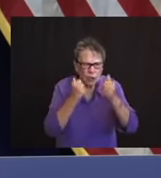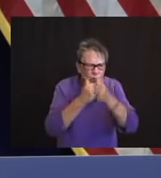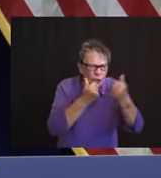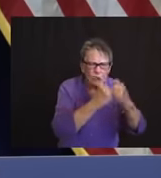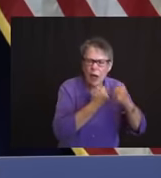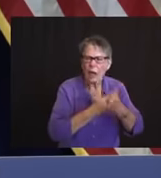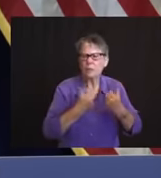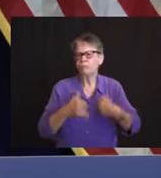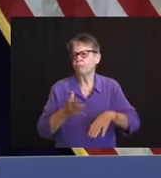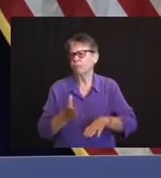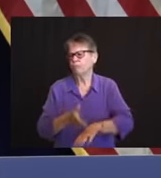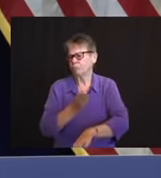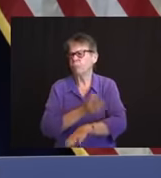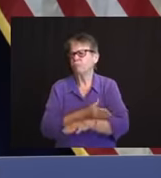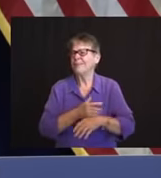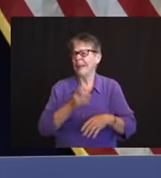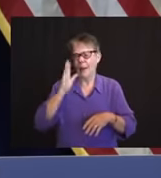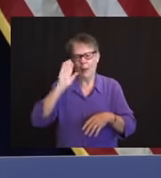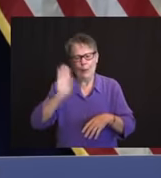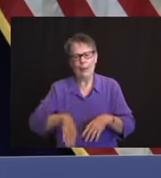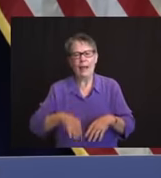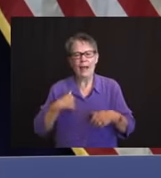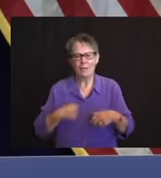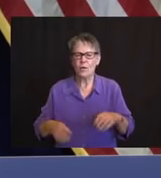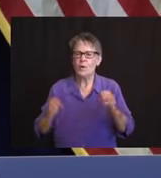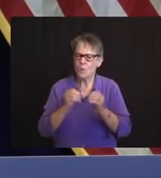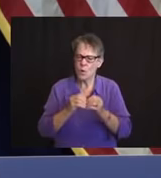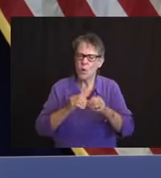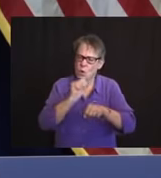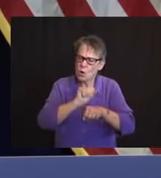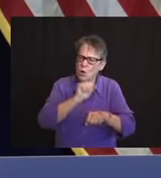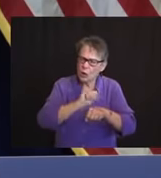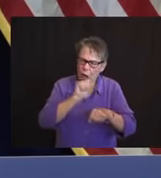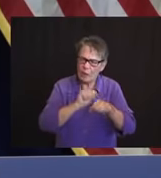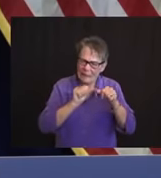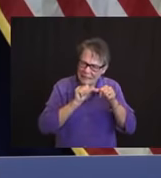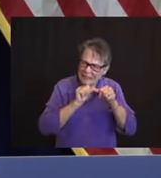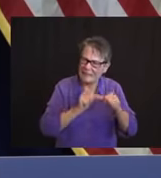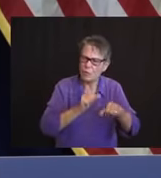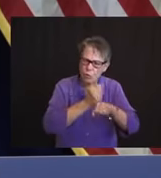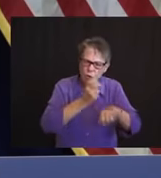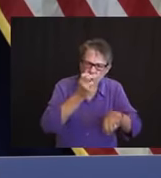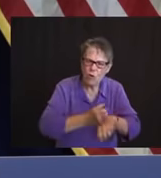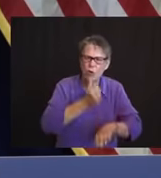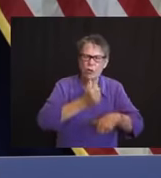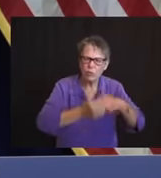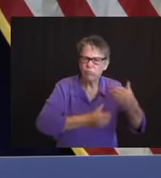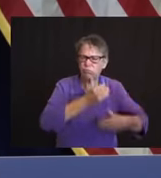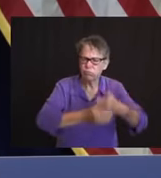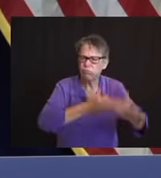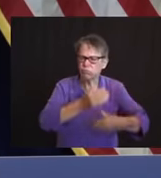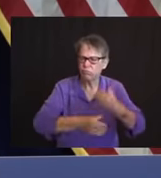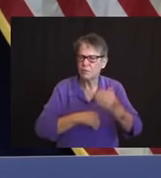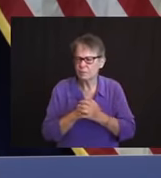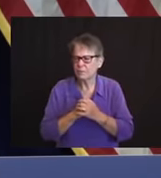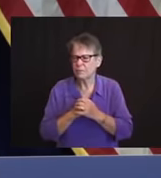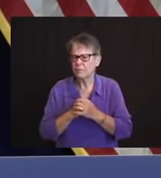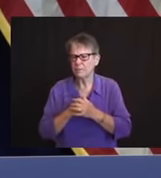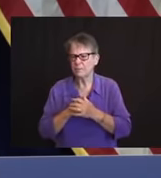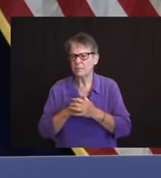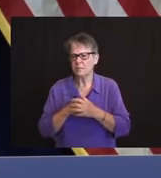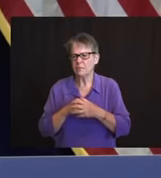keep all of the city's key stakeholders strong, thriving, and working together. We